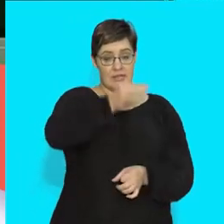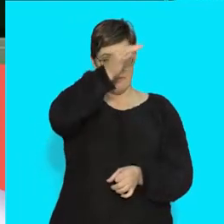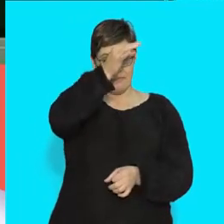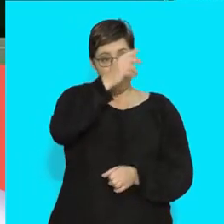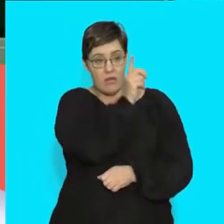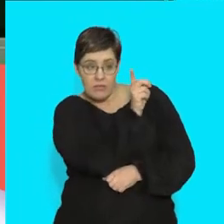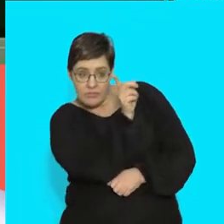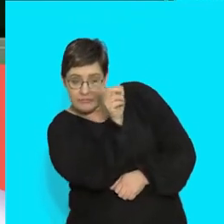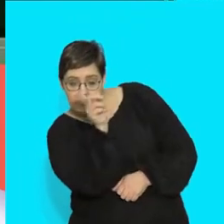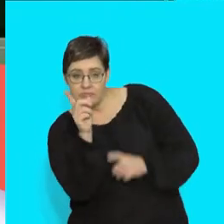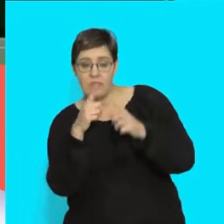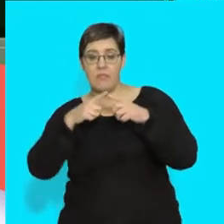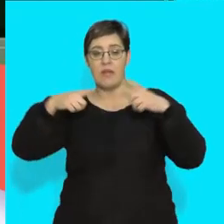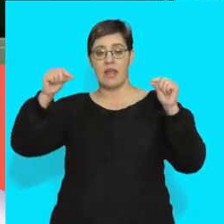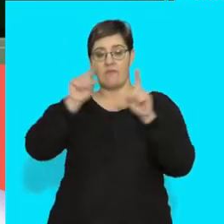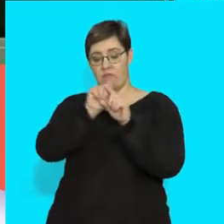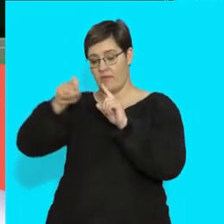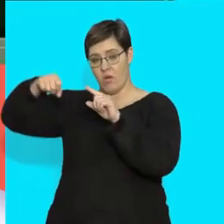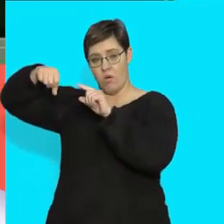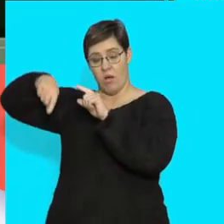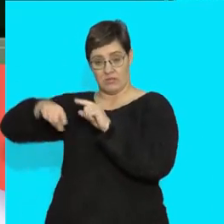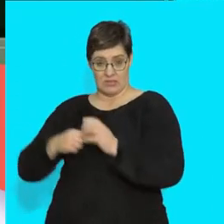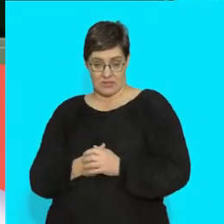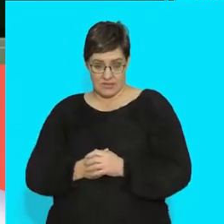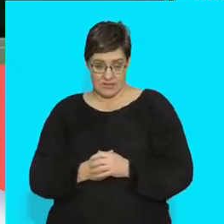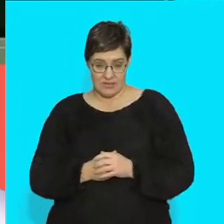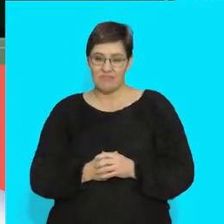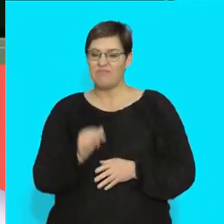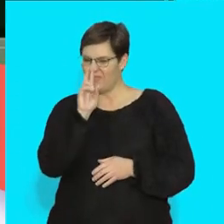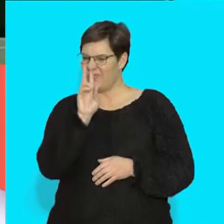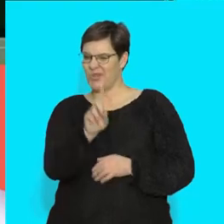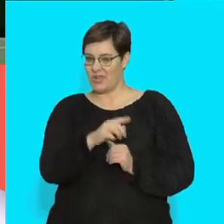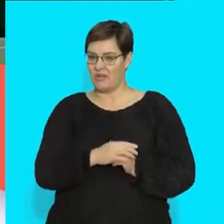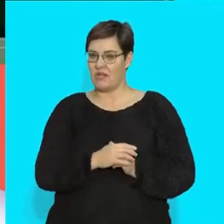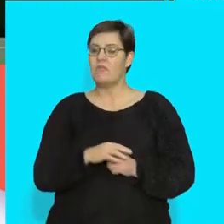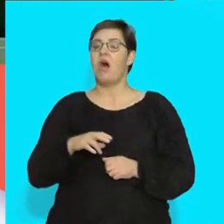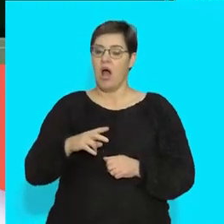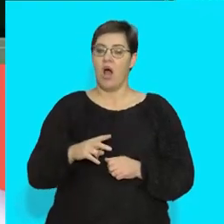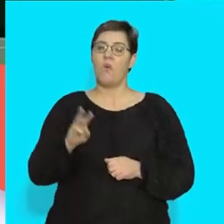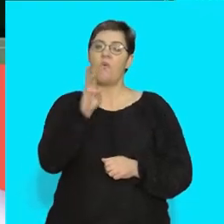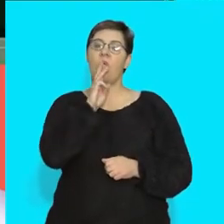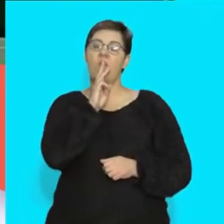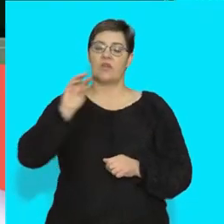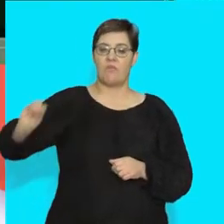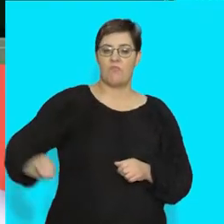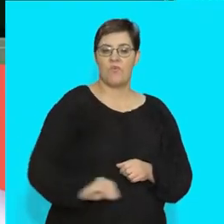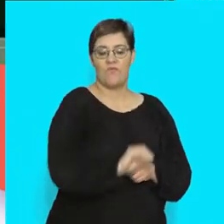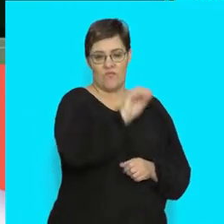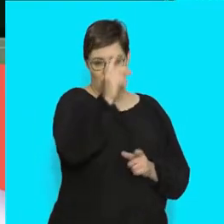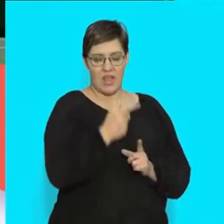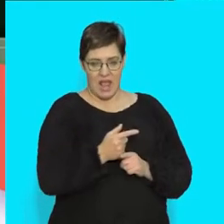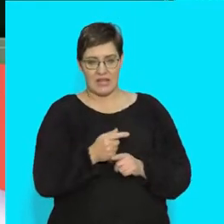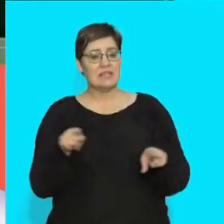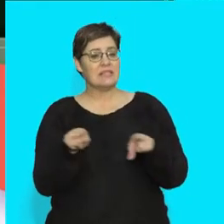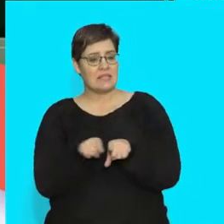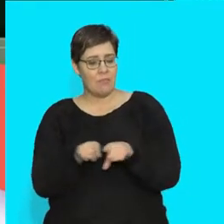leaf and you're going to go out. So that's basically what we're looking at, the journey of water. and to a small extent, the journey of the food, that